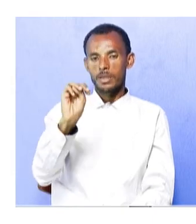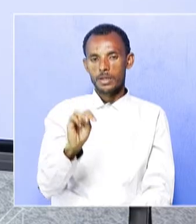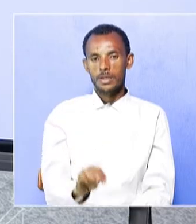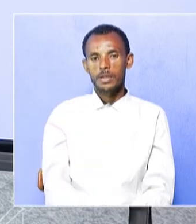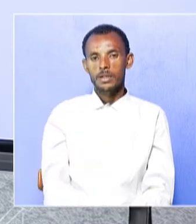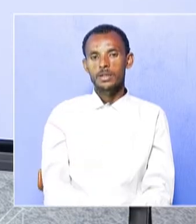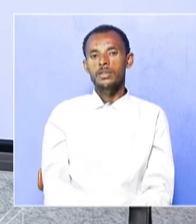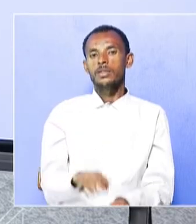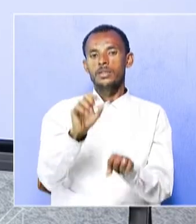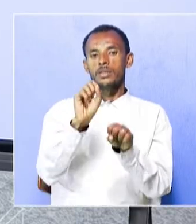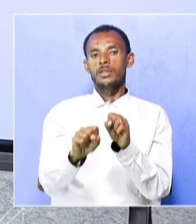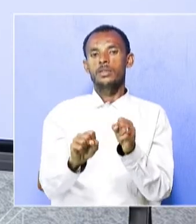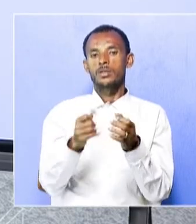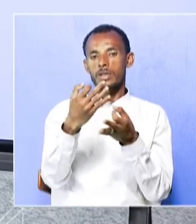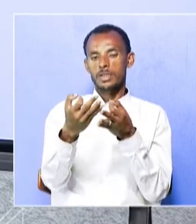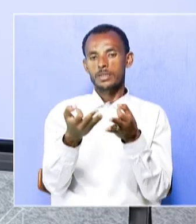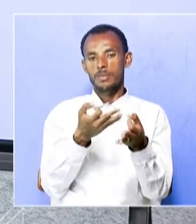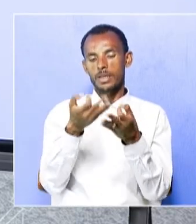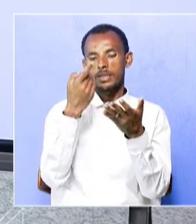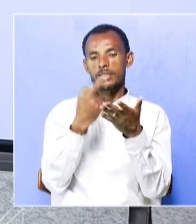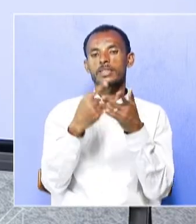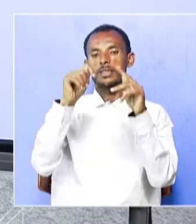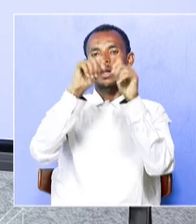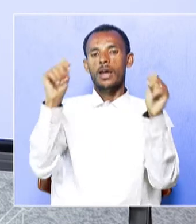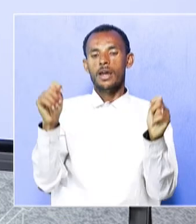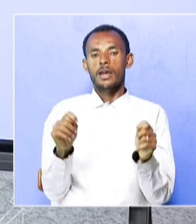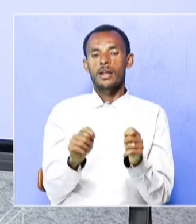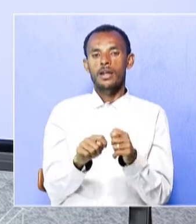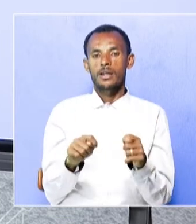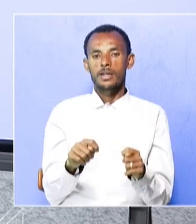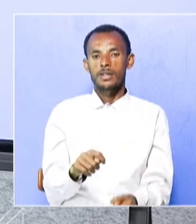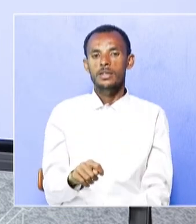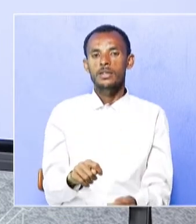right? So to explain this triangle